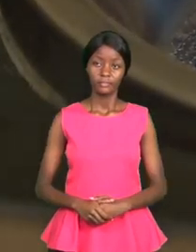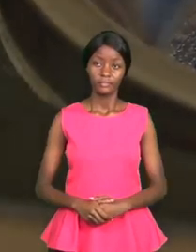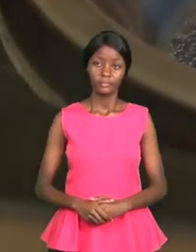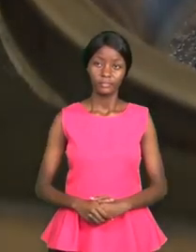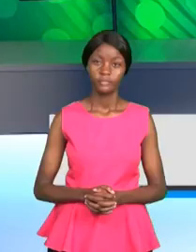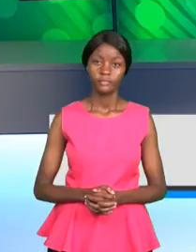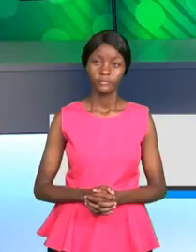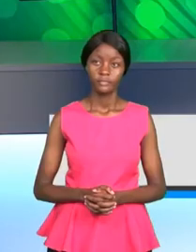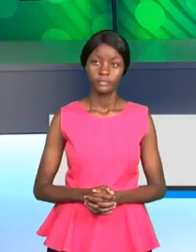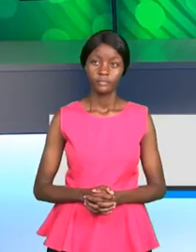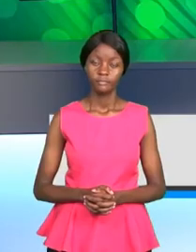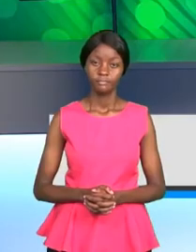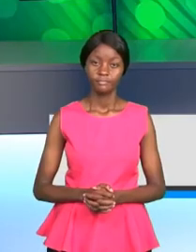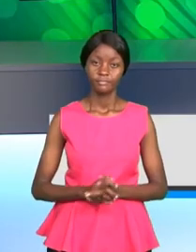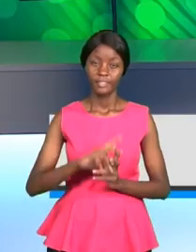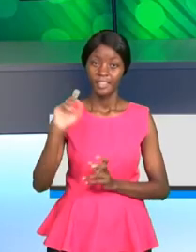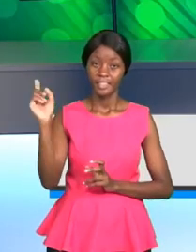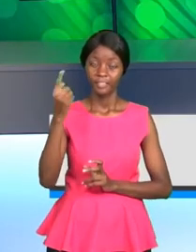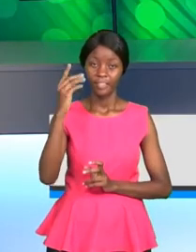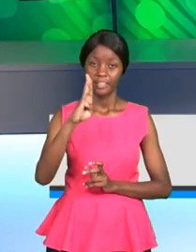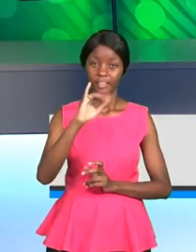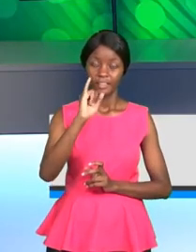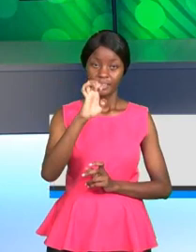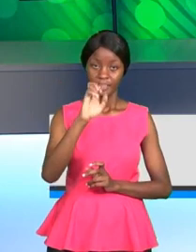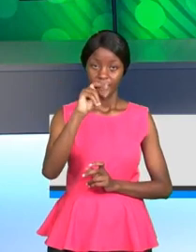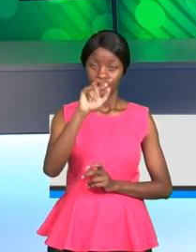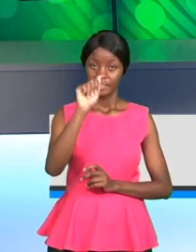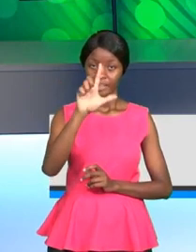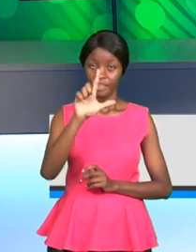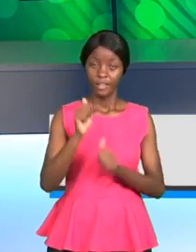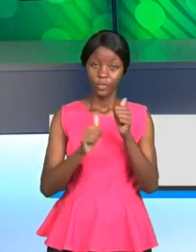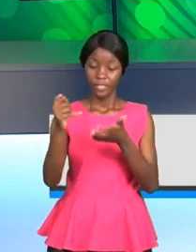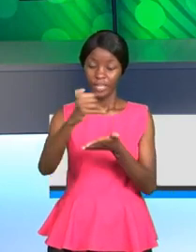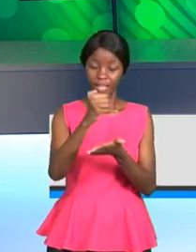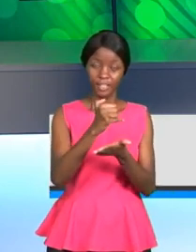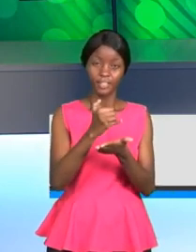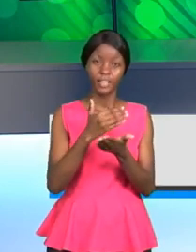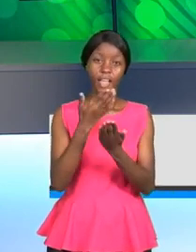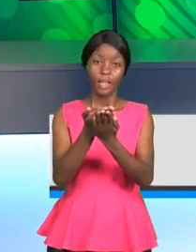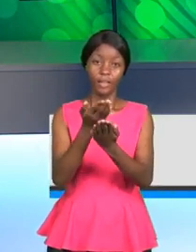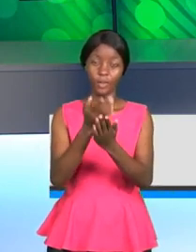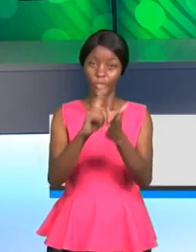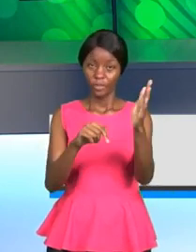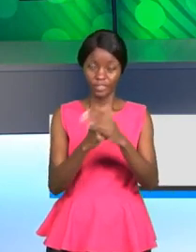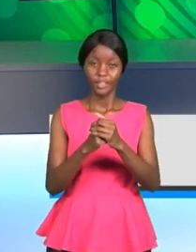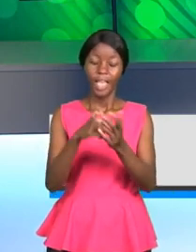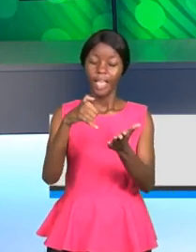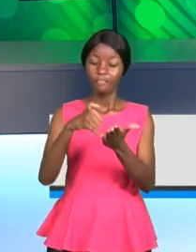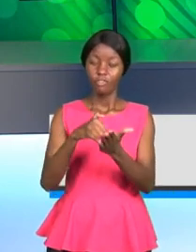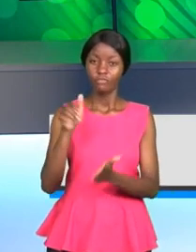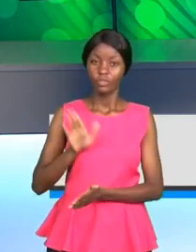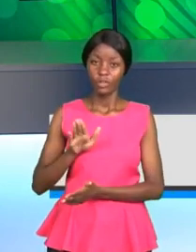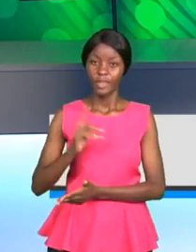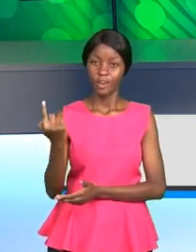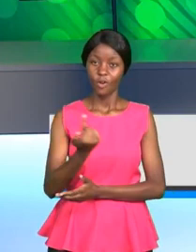County. The first Biennale of Contemporary Art in Rabat proposes an archipelago of feminine artists